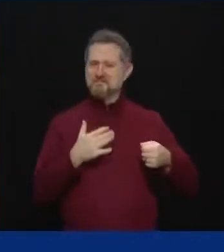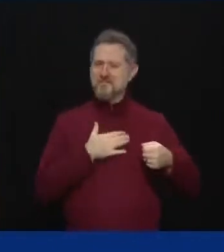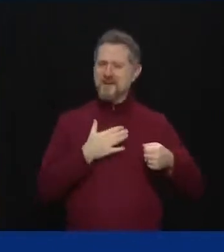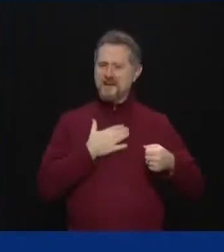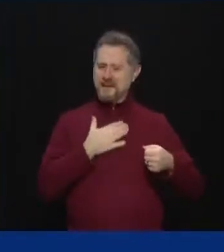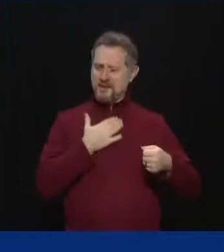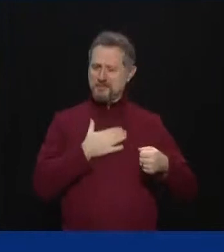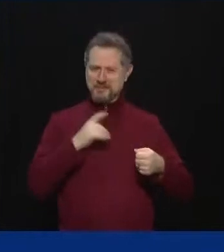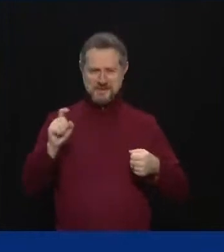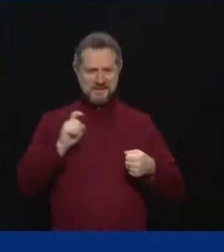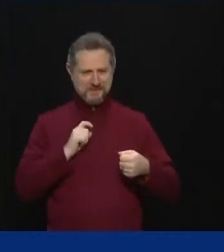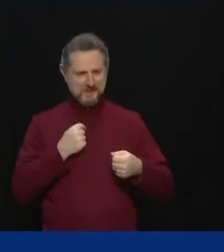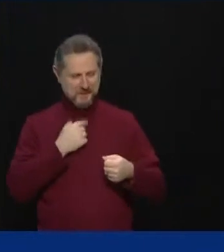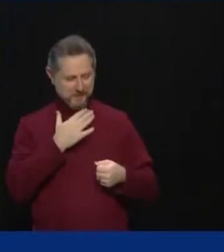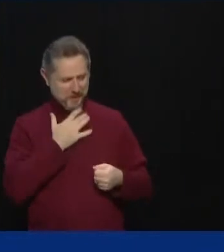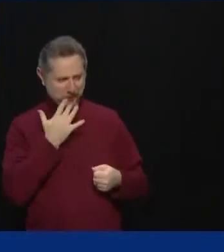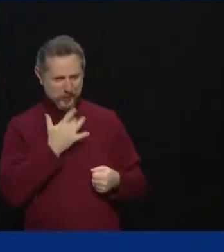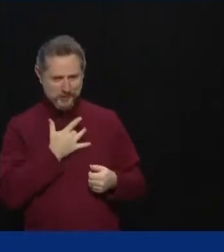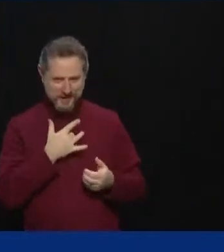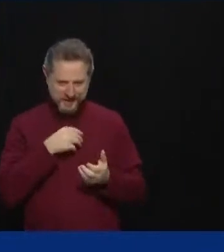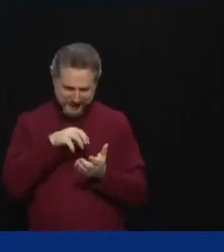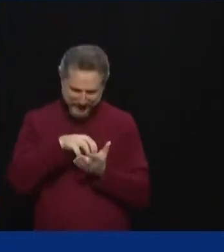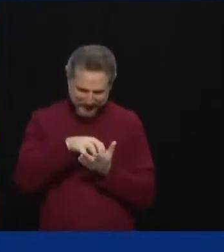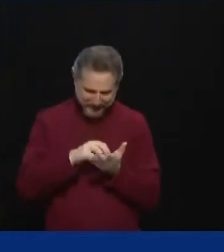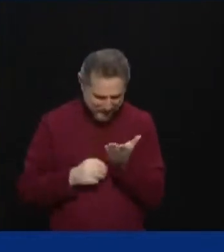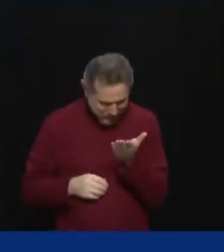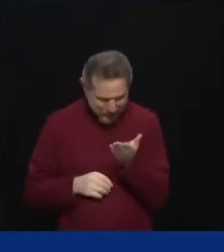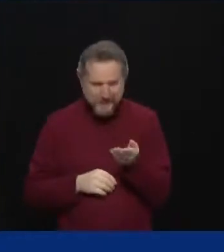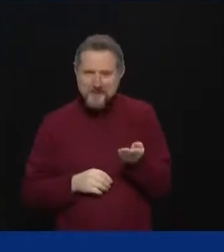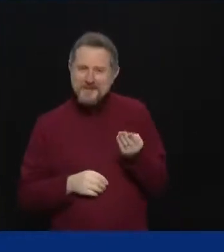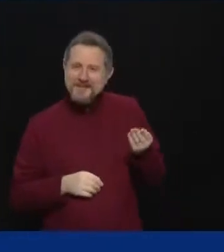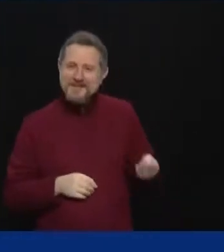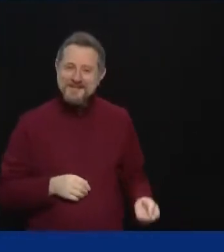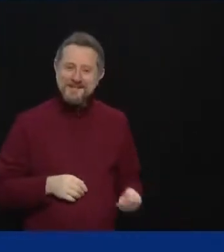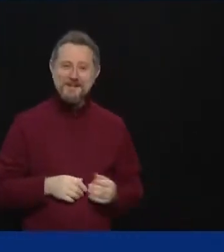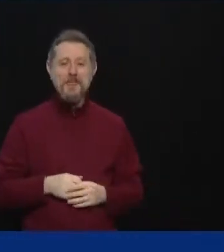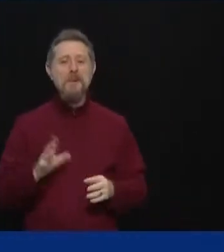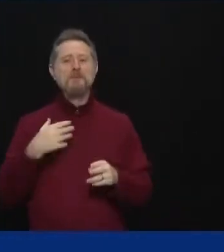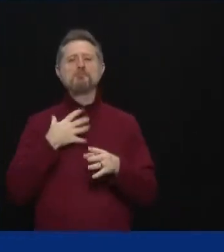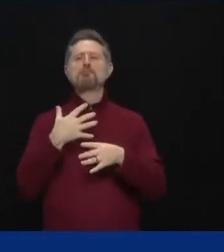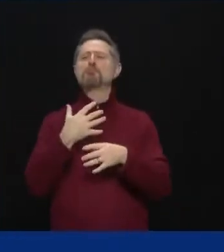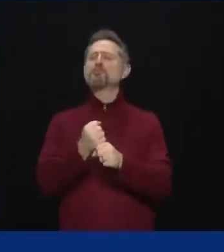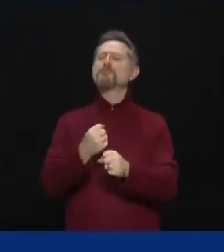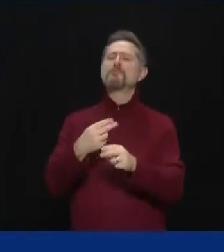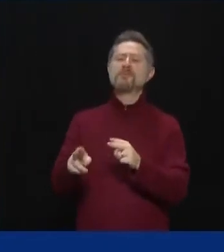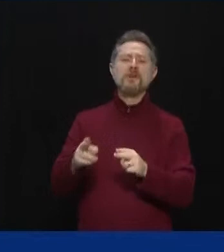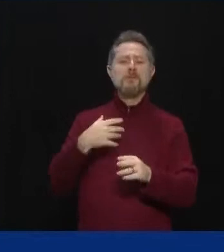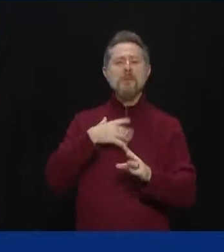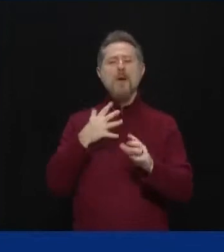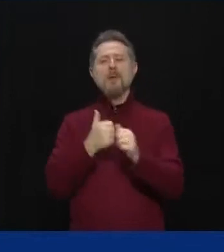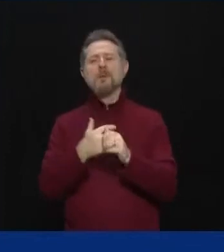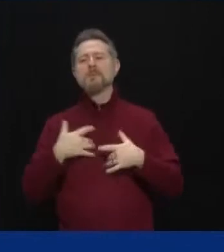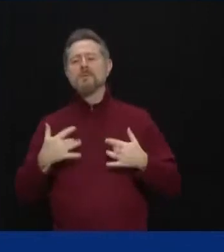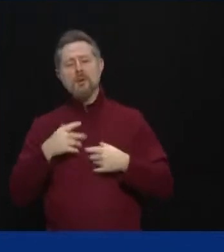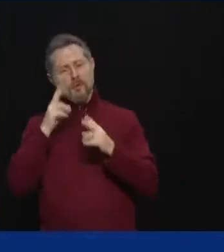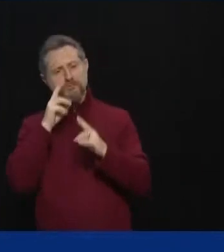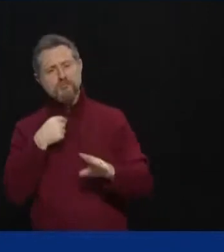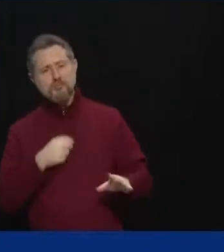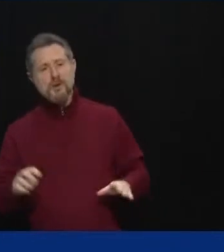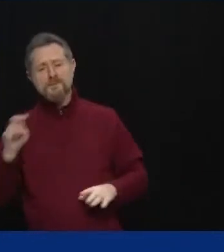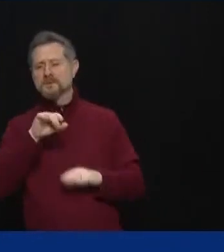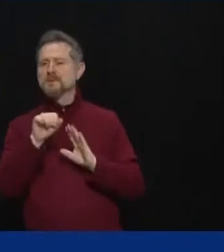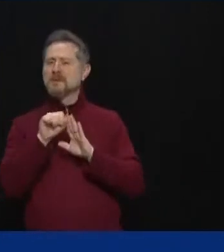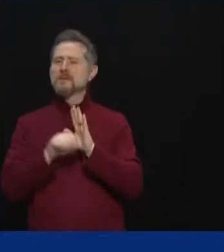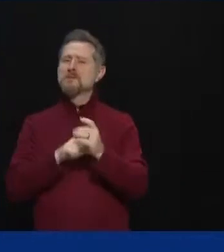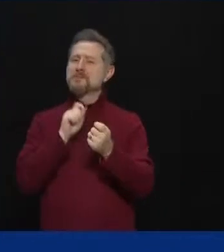birthday cupcake. Let me put this down. Very briefly, it has been an honor to be traveling the state, particularly going